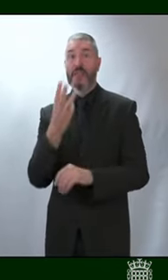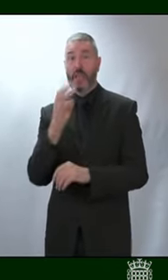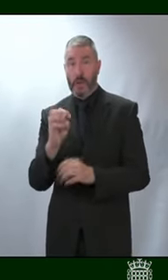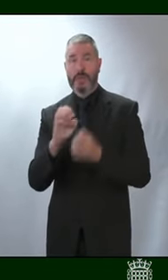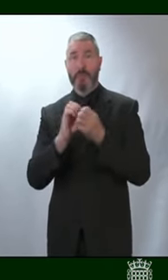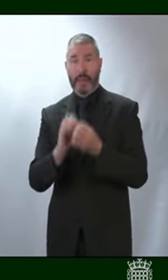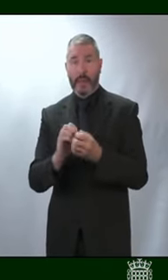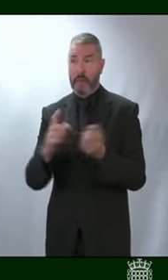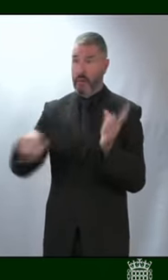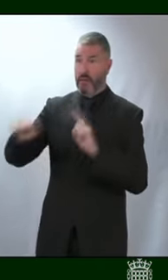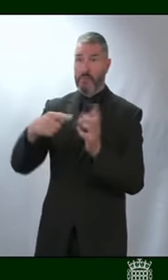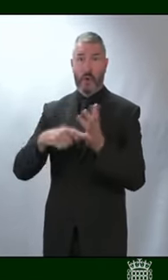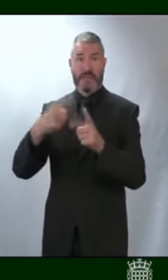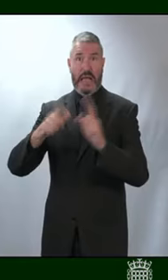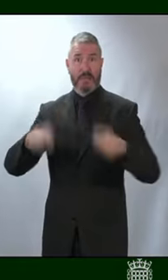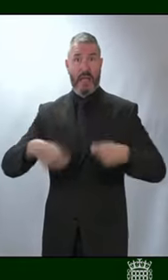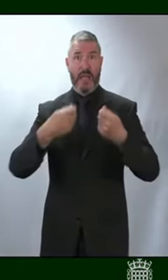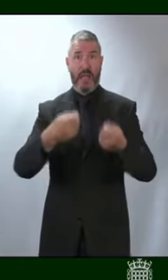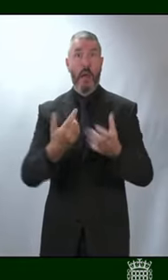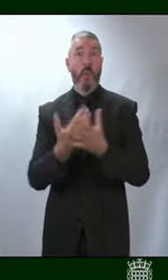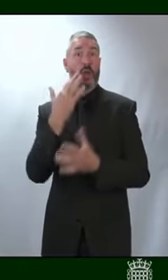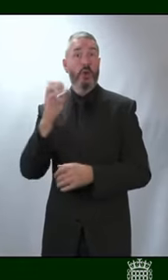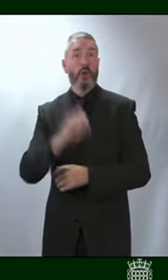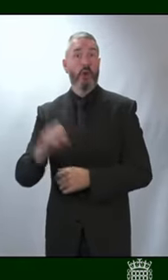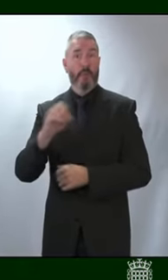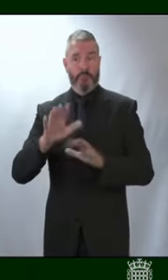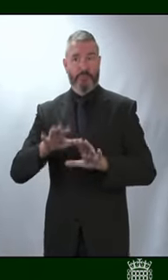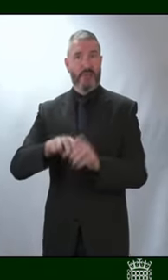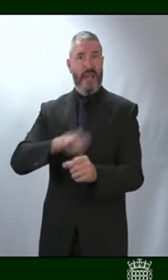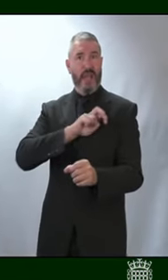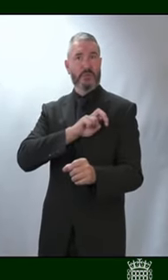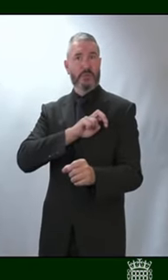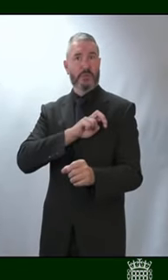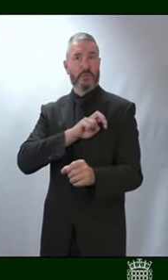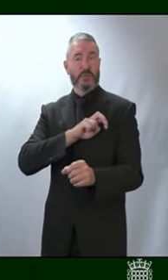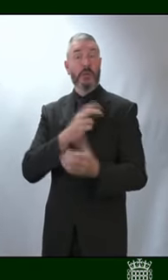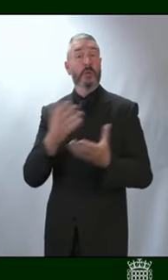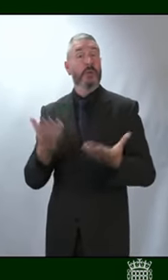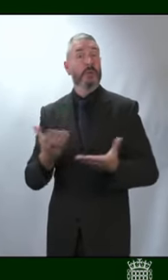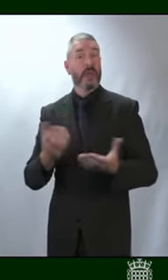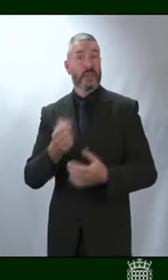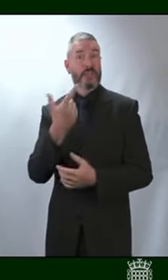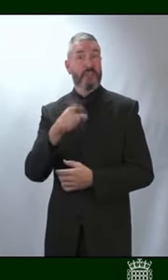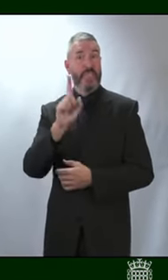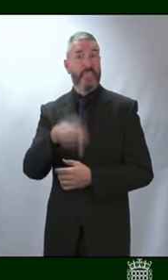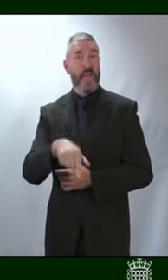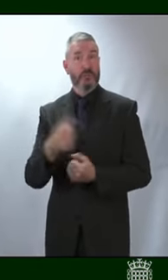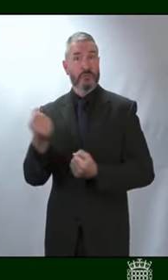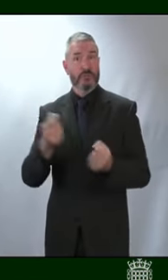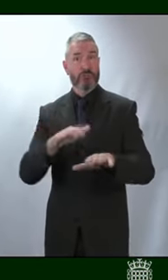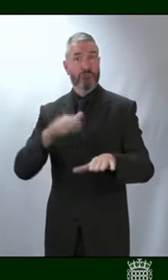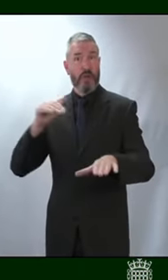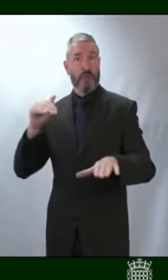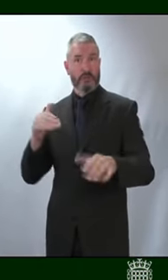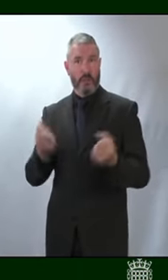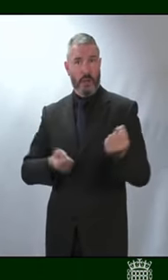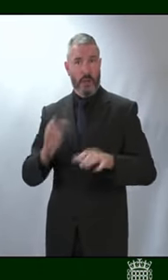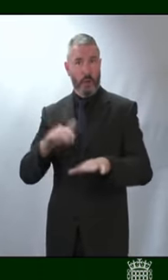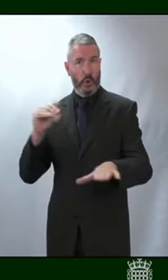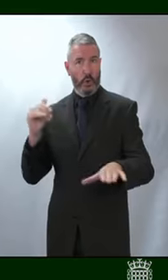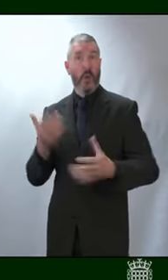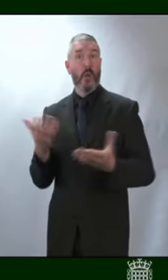the taxpayer from a no-deal Brexit. And today we learn 7,000 trucks queuing for days at